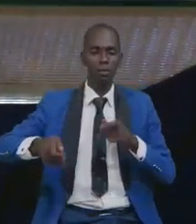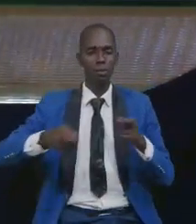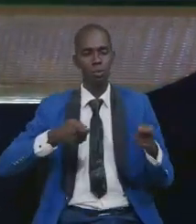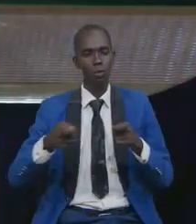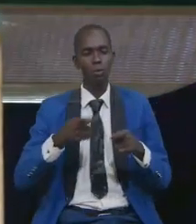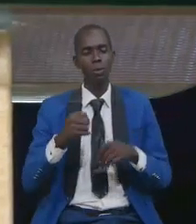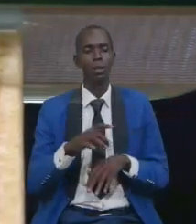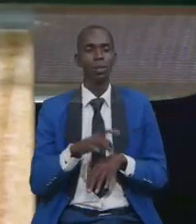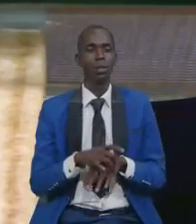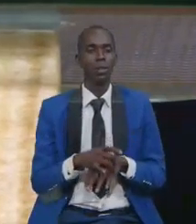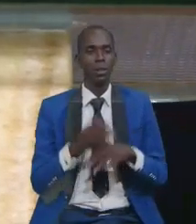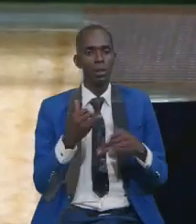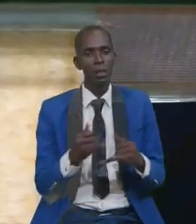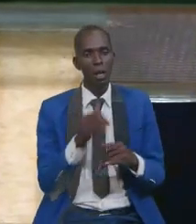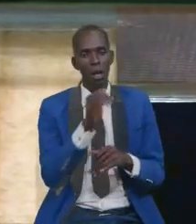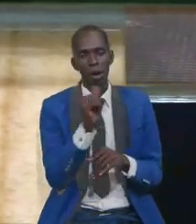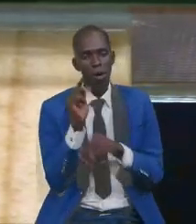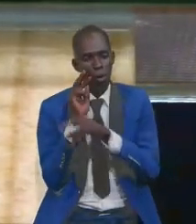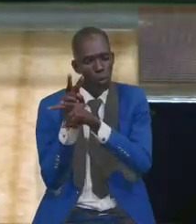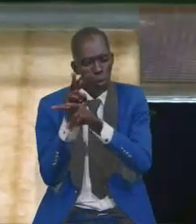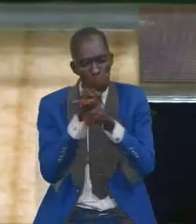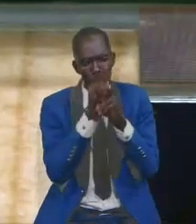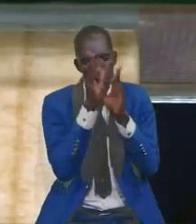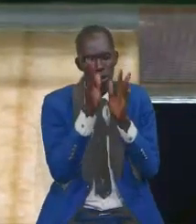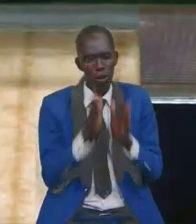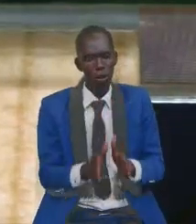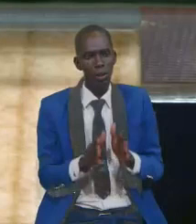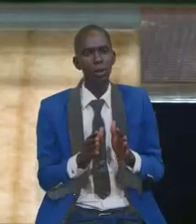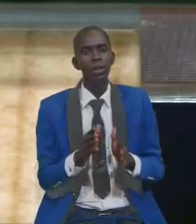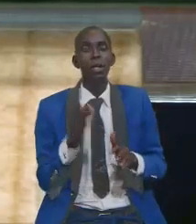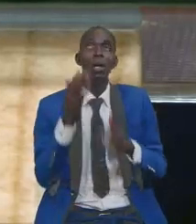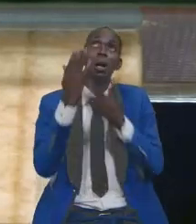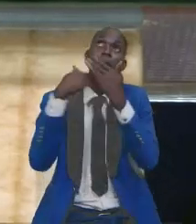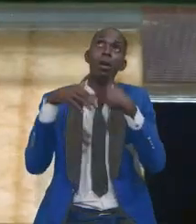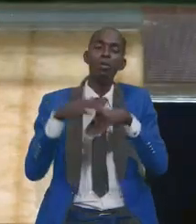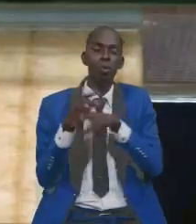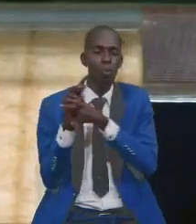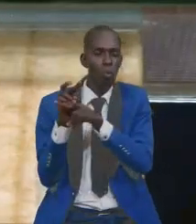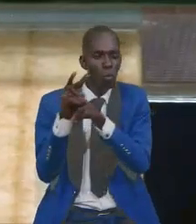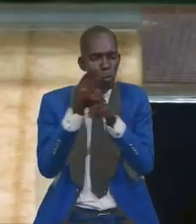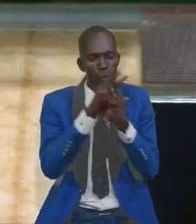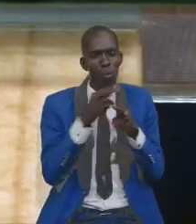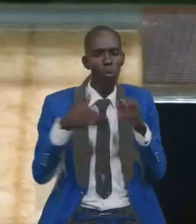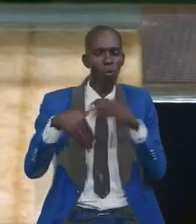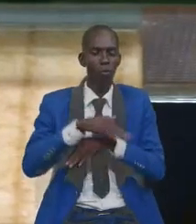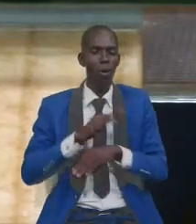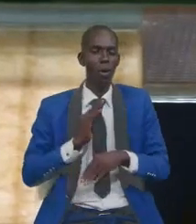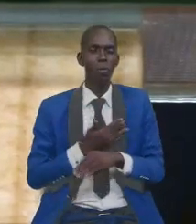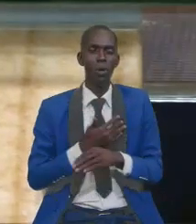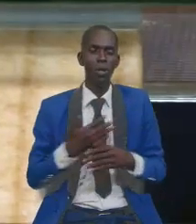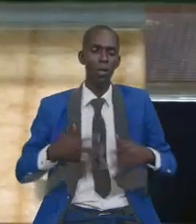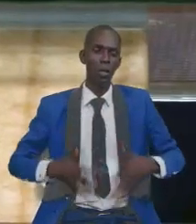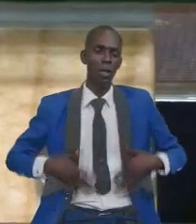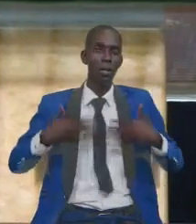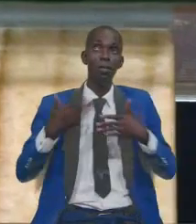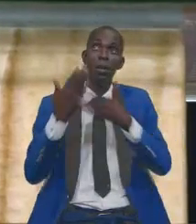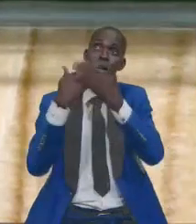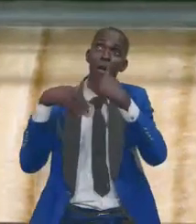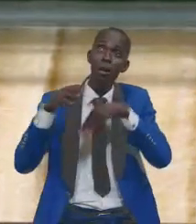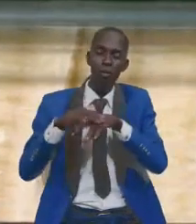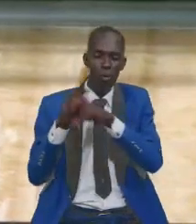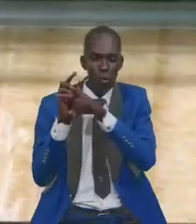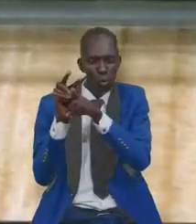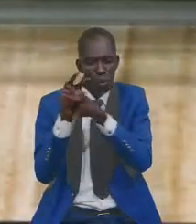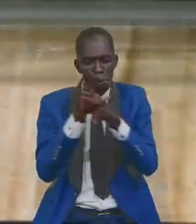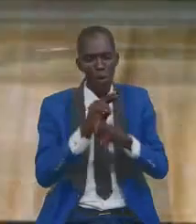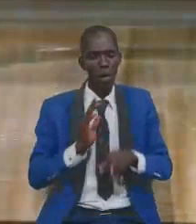watcher watching. Heaven watches our lives. Heaven watches our attitude. Heaven